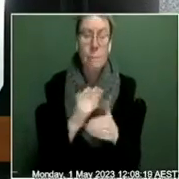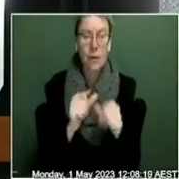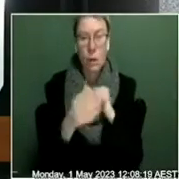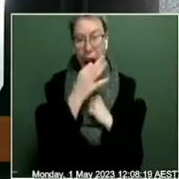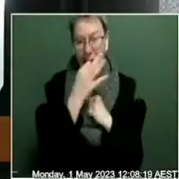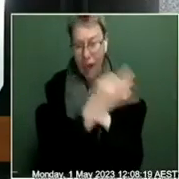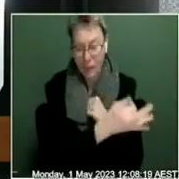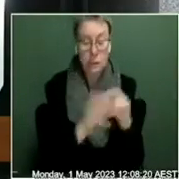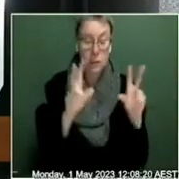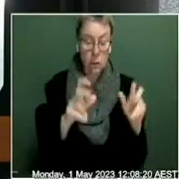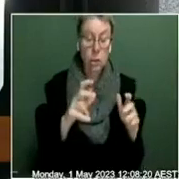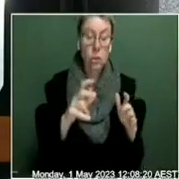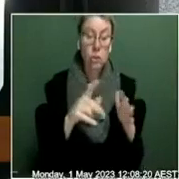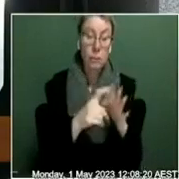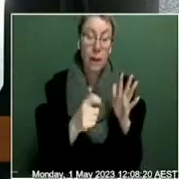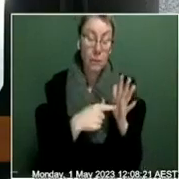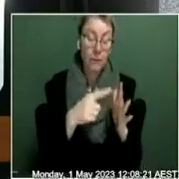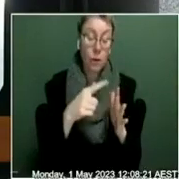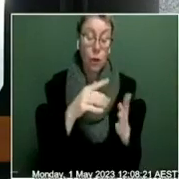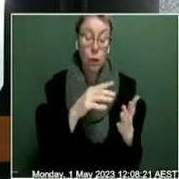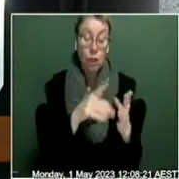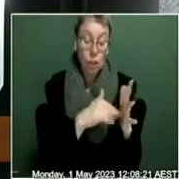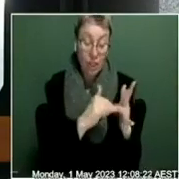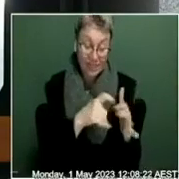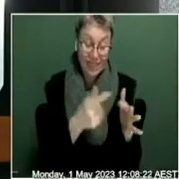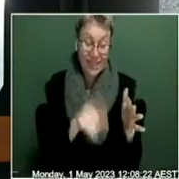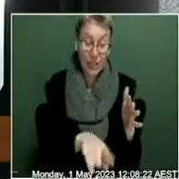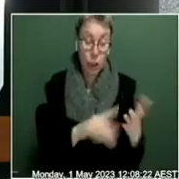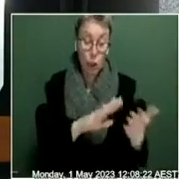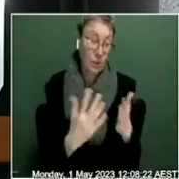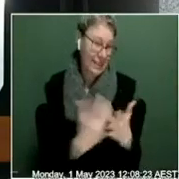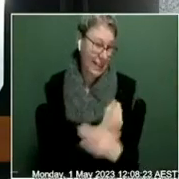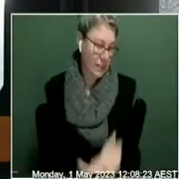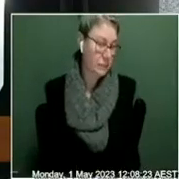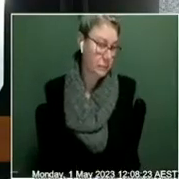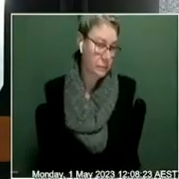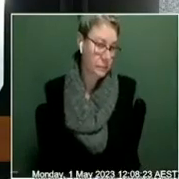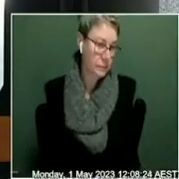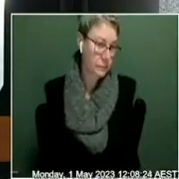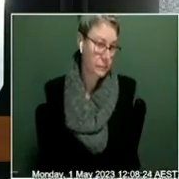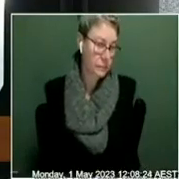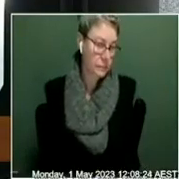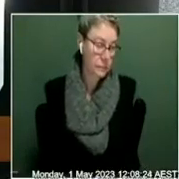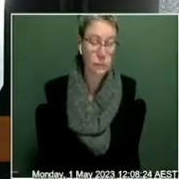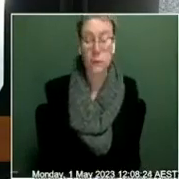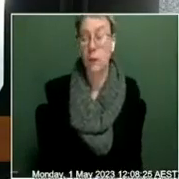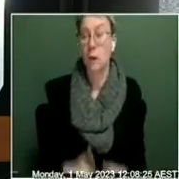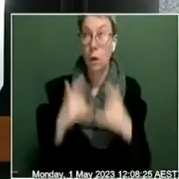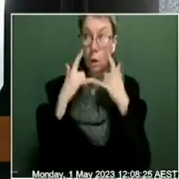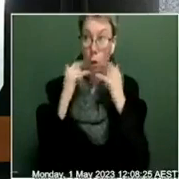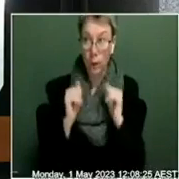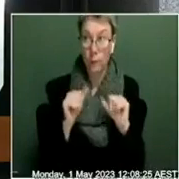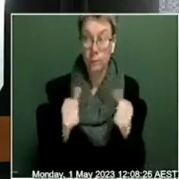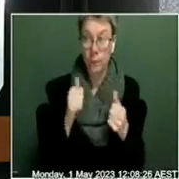I will ask you some questions about prisons, noting that that's not your area of primary